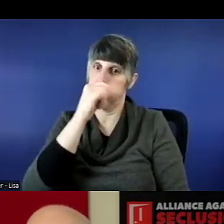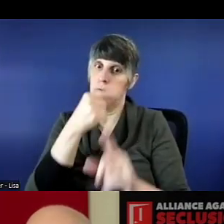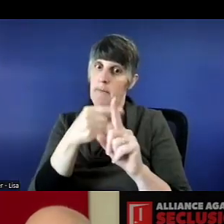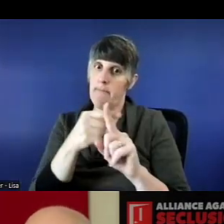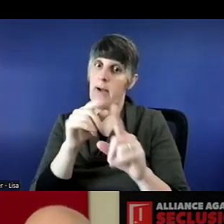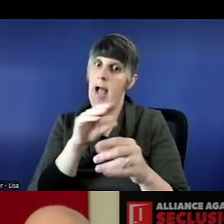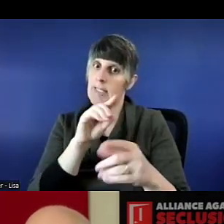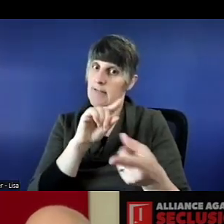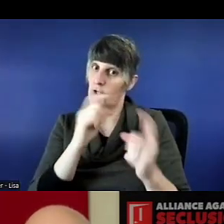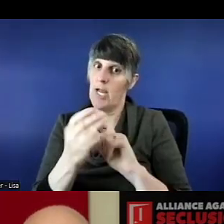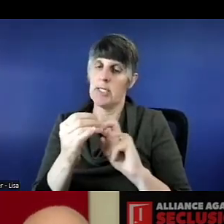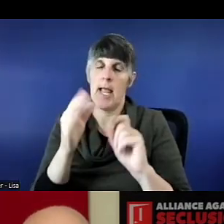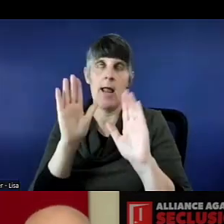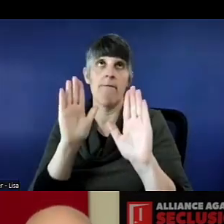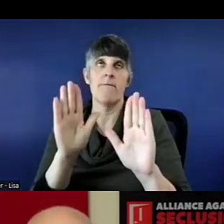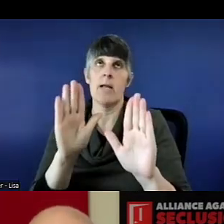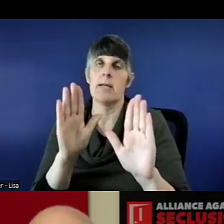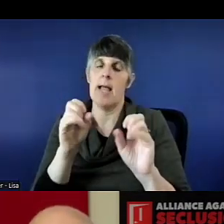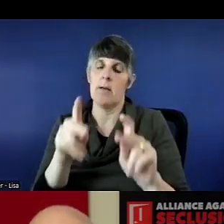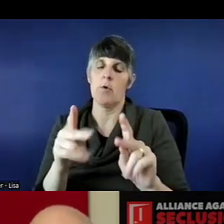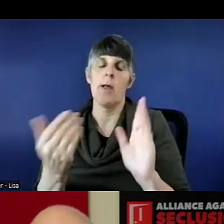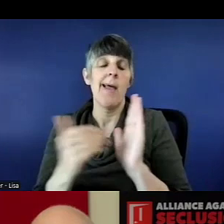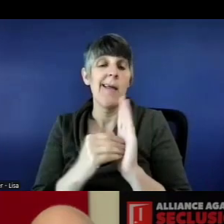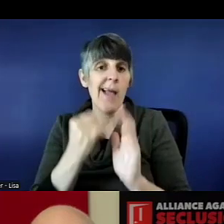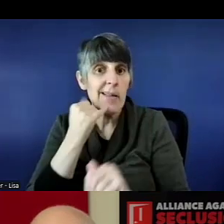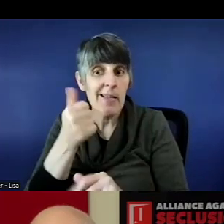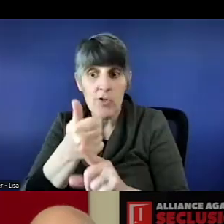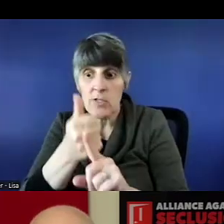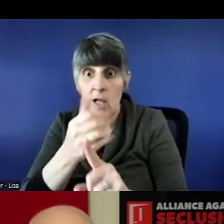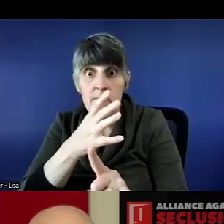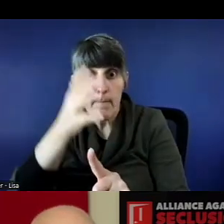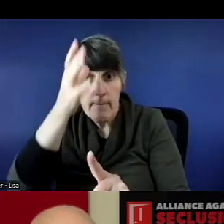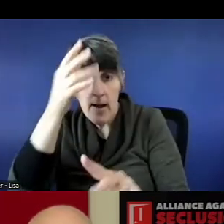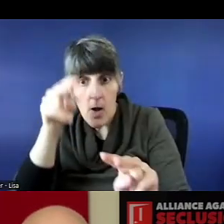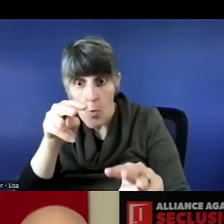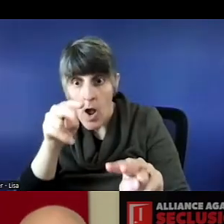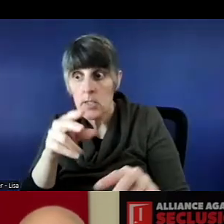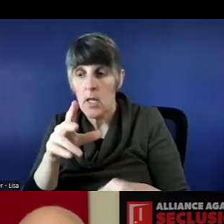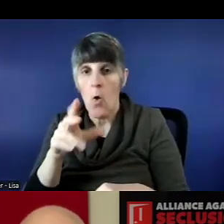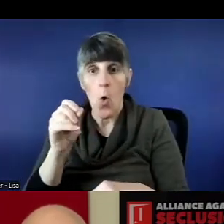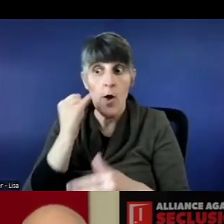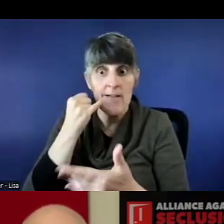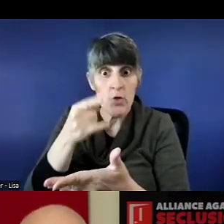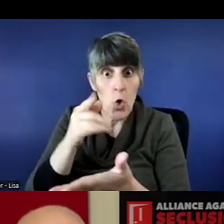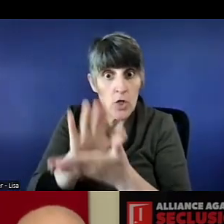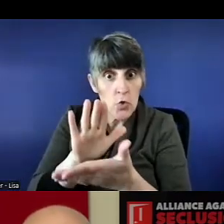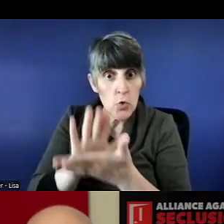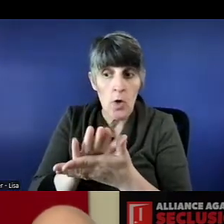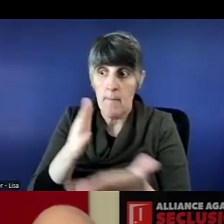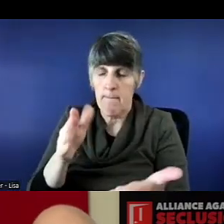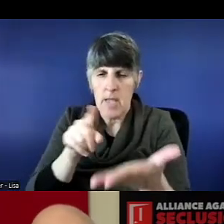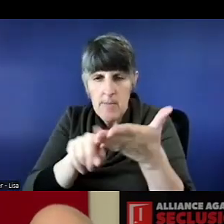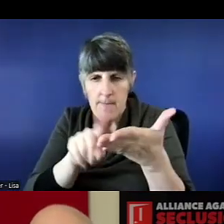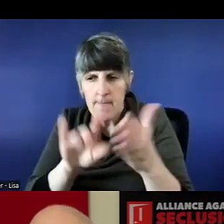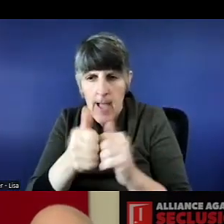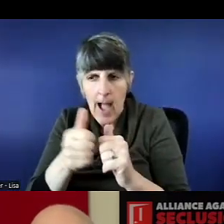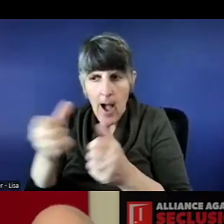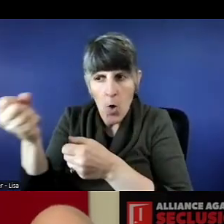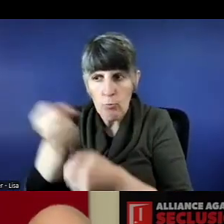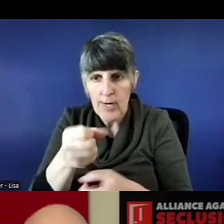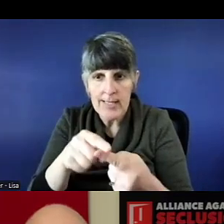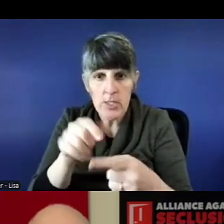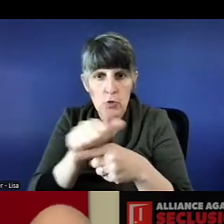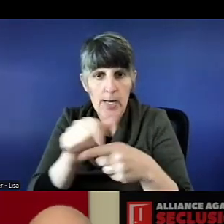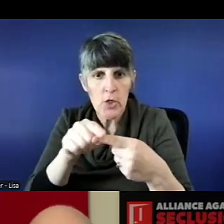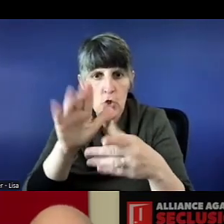and a fantastic opportunity. And again, whether you're a parent watching this or you're a school, if you're a school, might look at how you bring this training into your